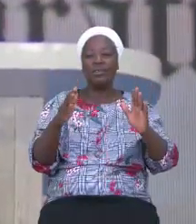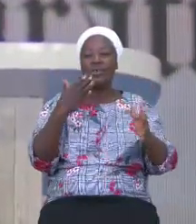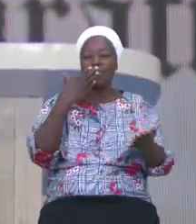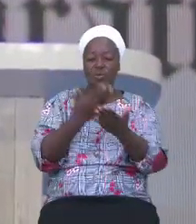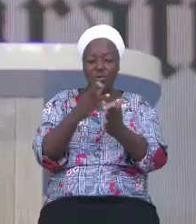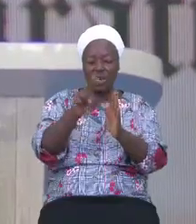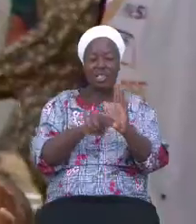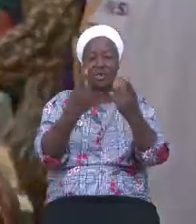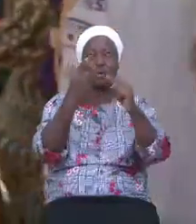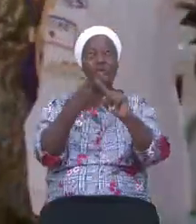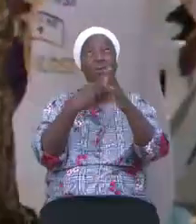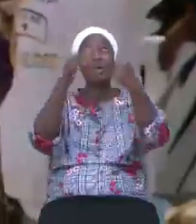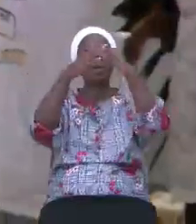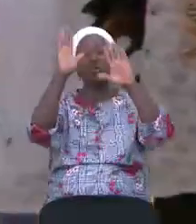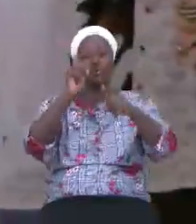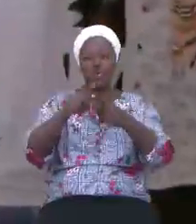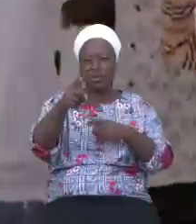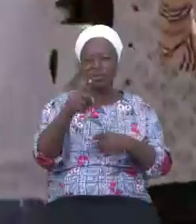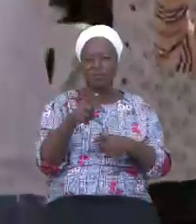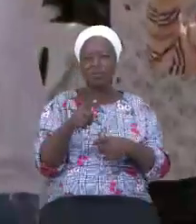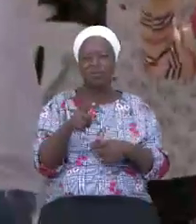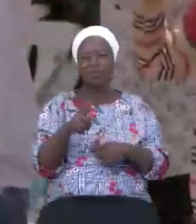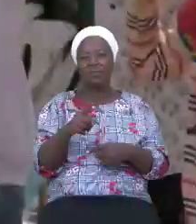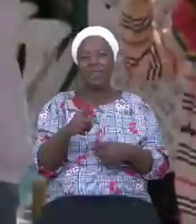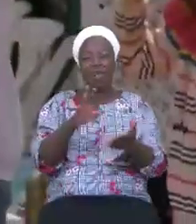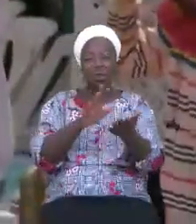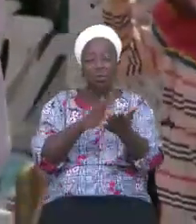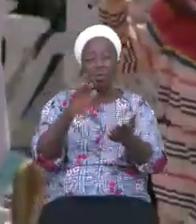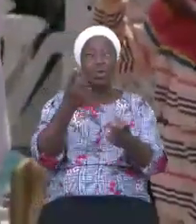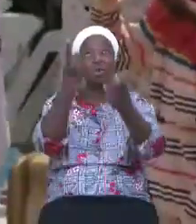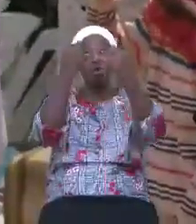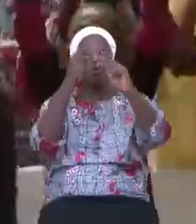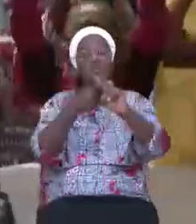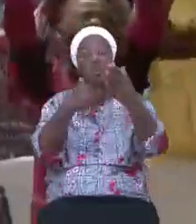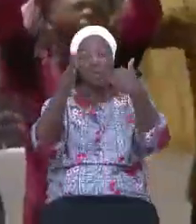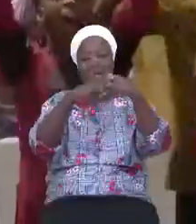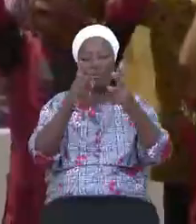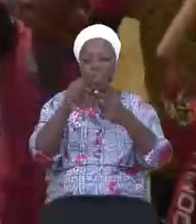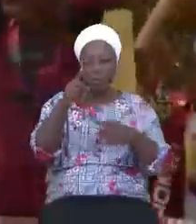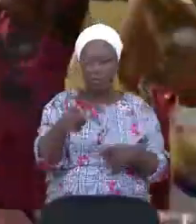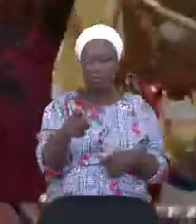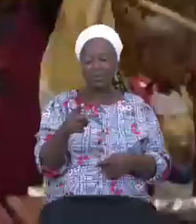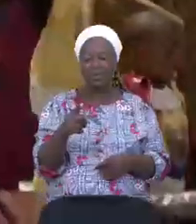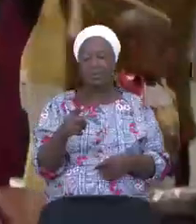Goodness coming from heaven unto you. Glory coming from heaven unto